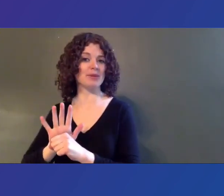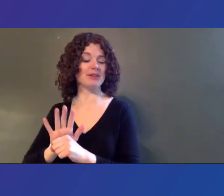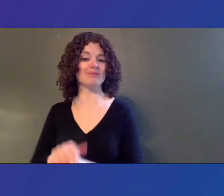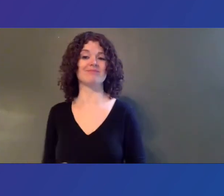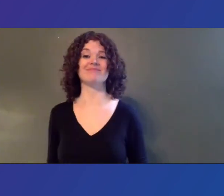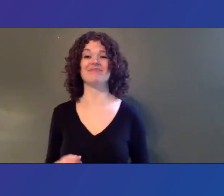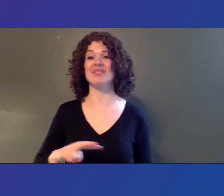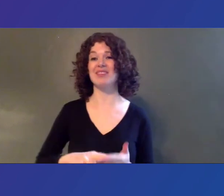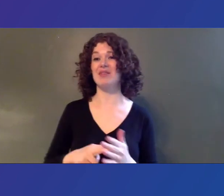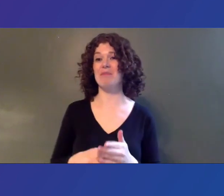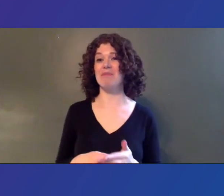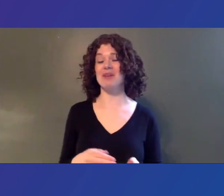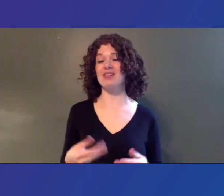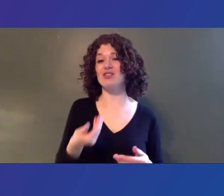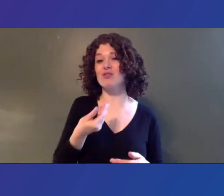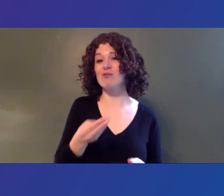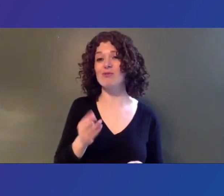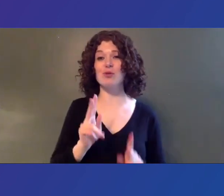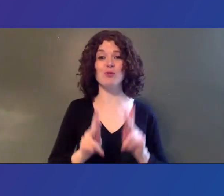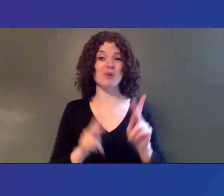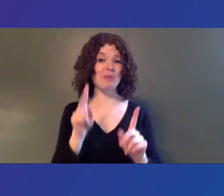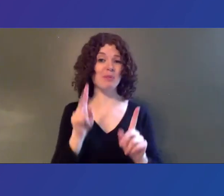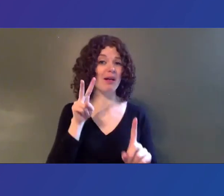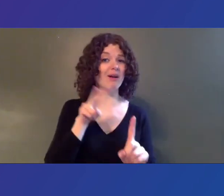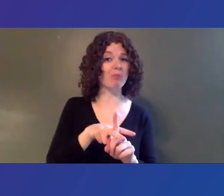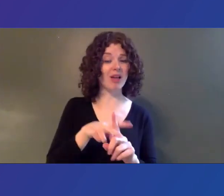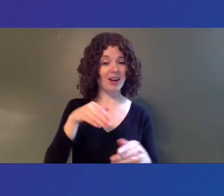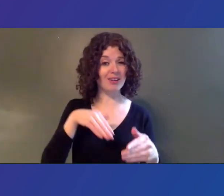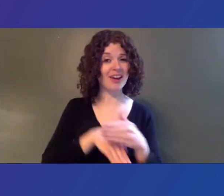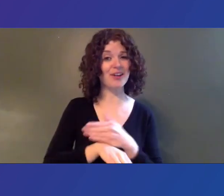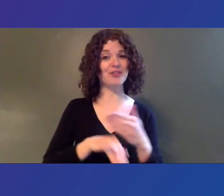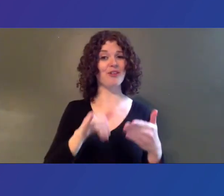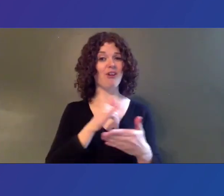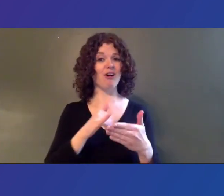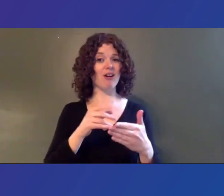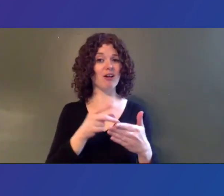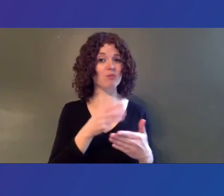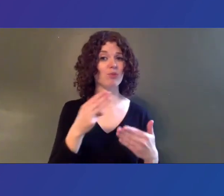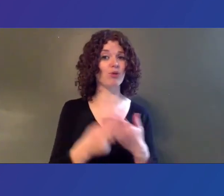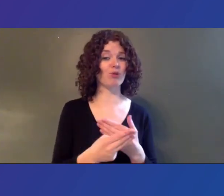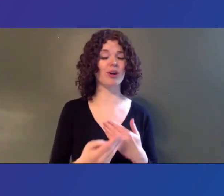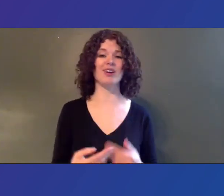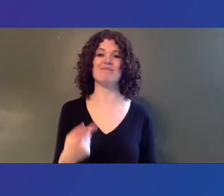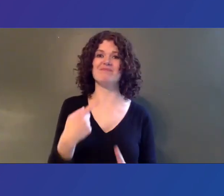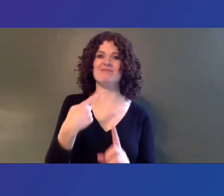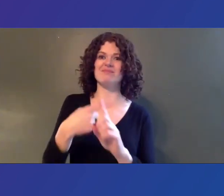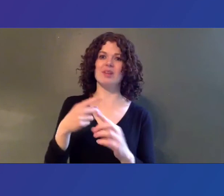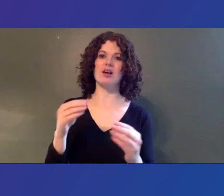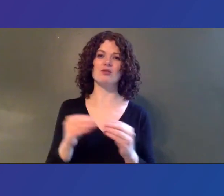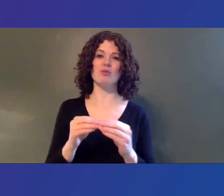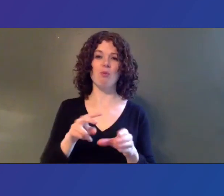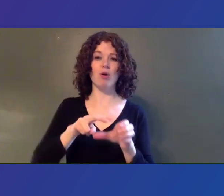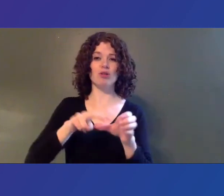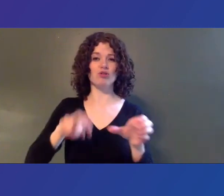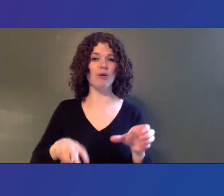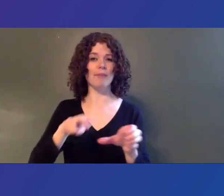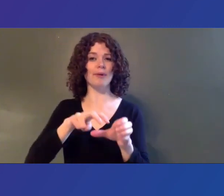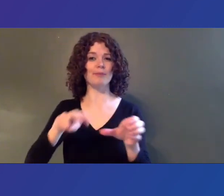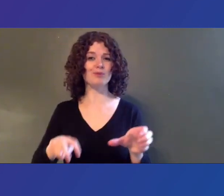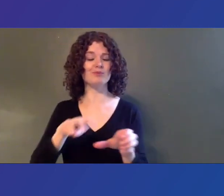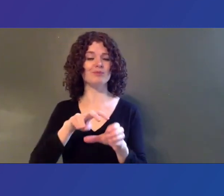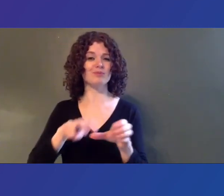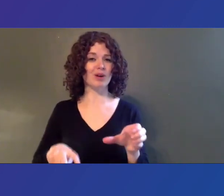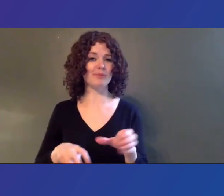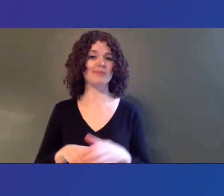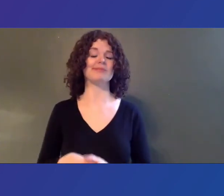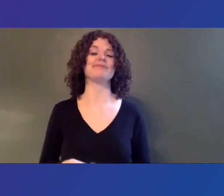applying to enter the performing arts programs, as well as a higher dropout rate from existing students. What has